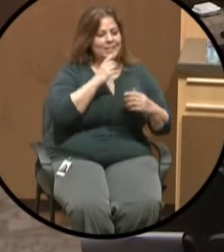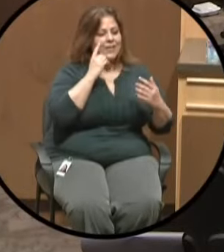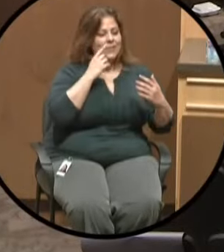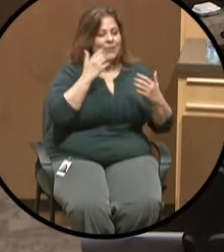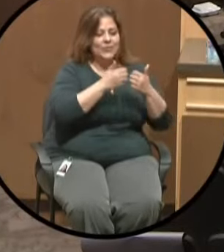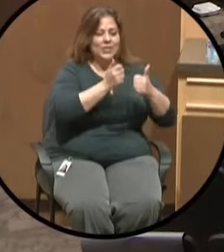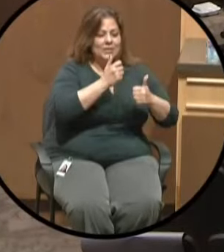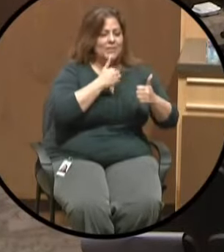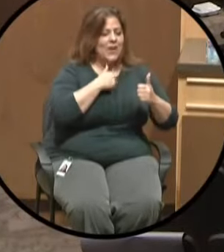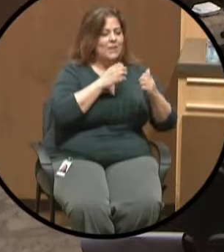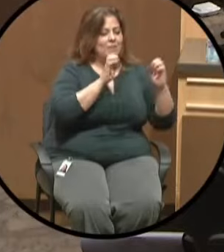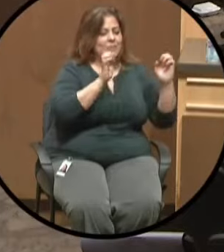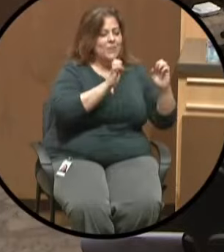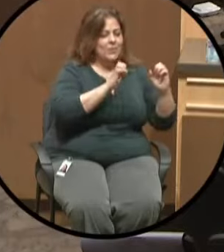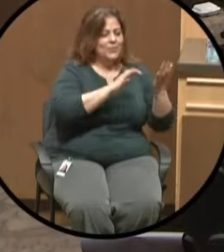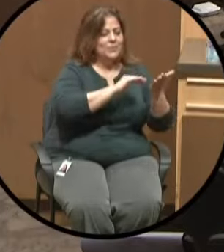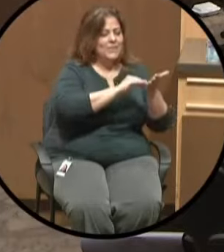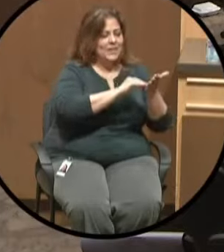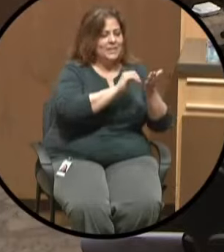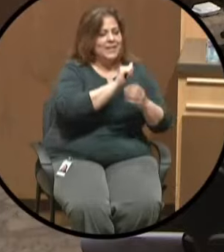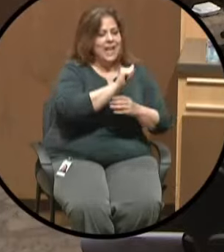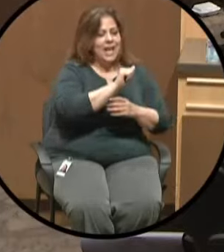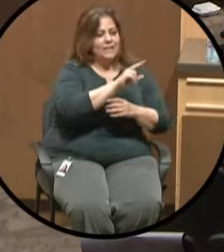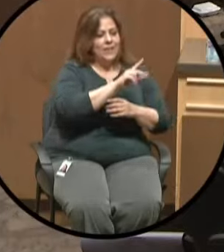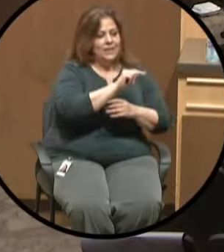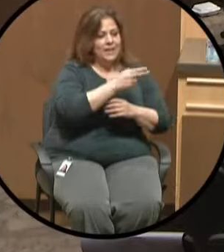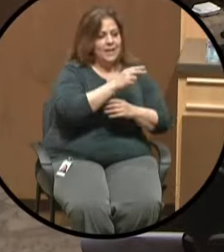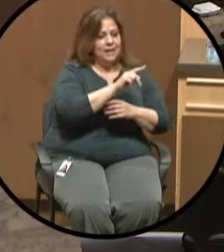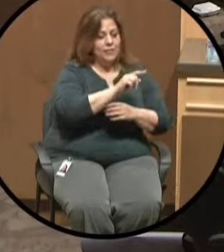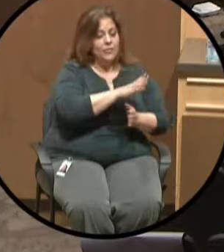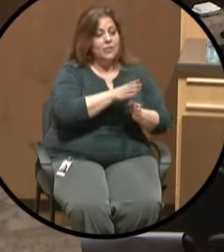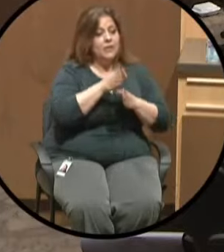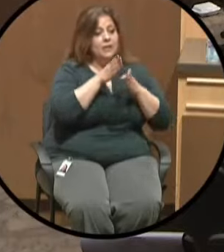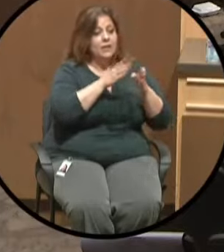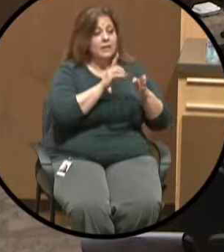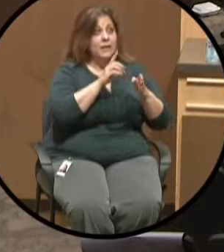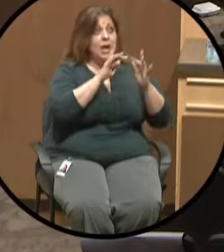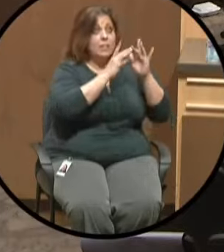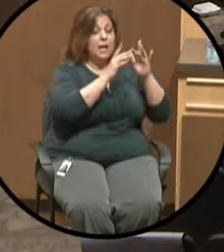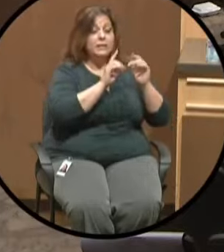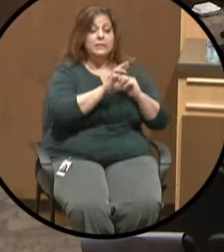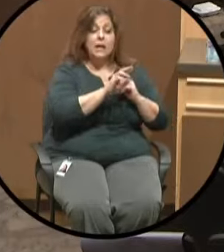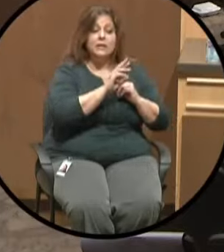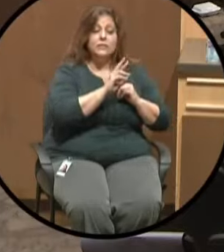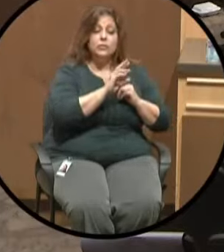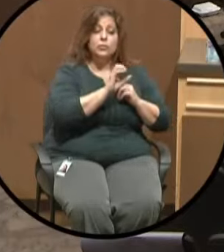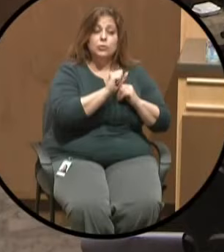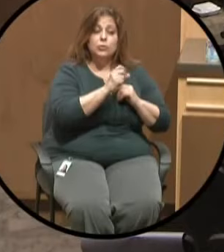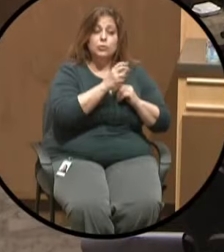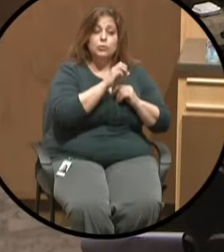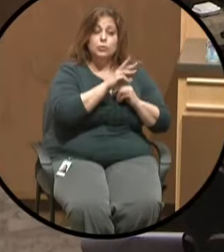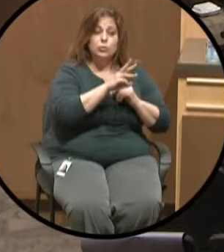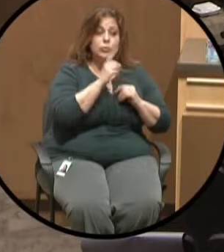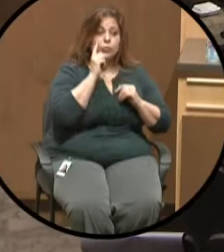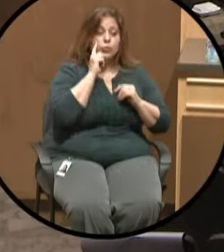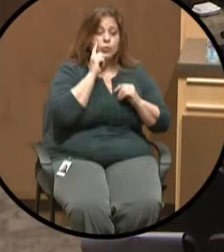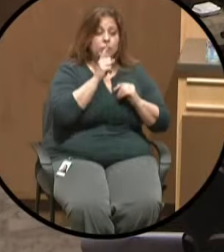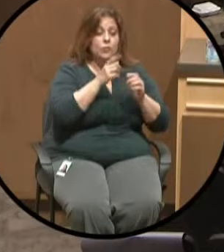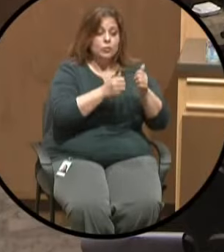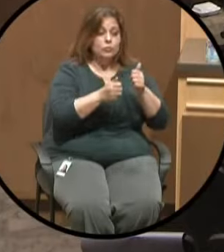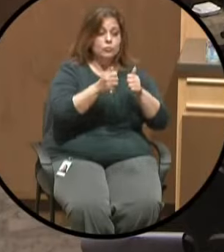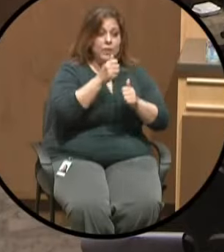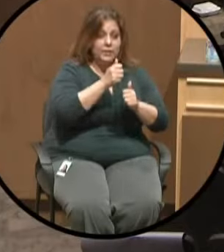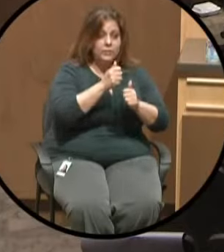emergency medicine, Advent Health. Dr. Vincent Hsu, online, executive director, epidemiologist